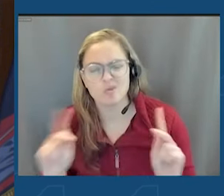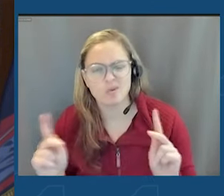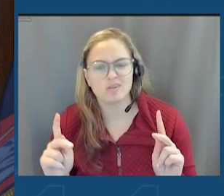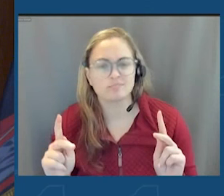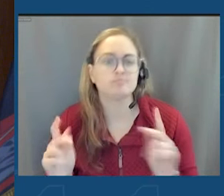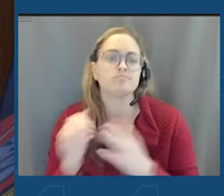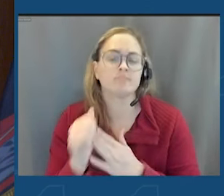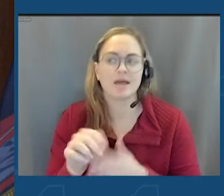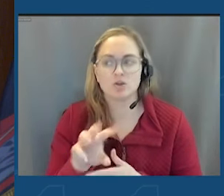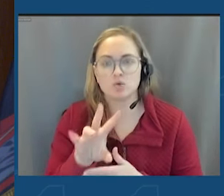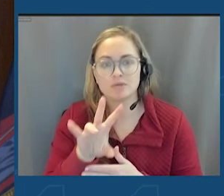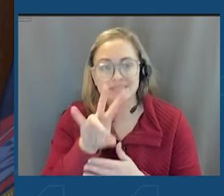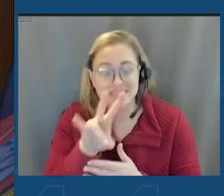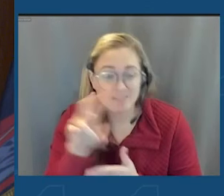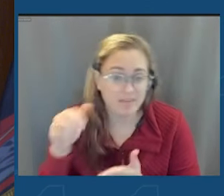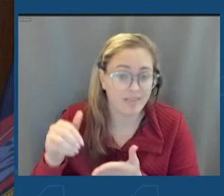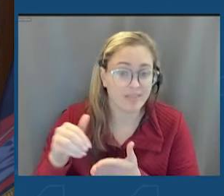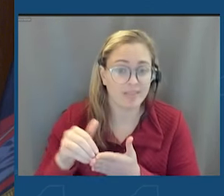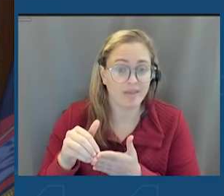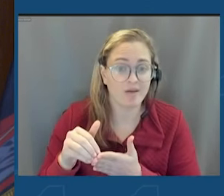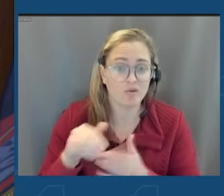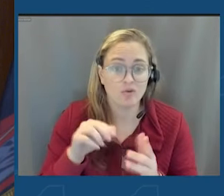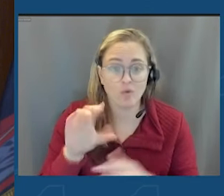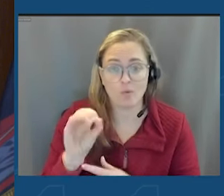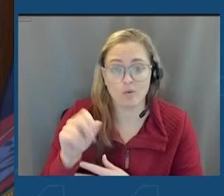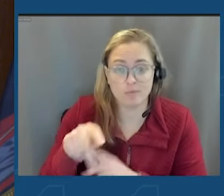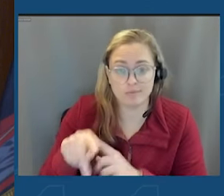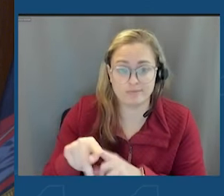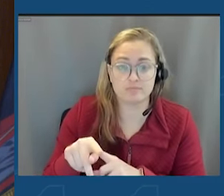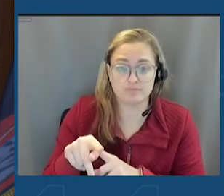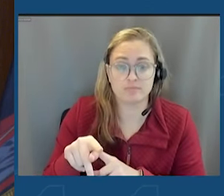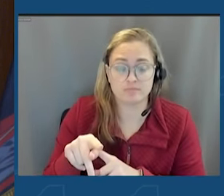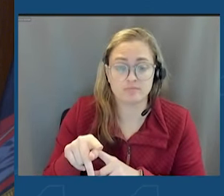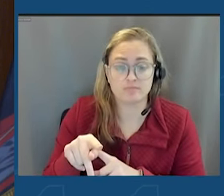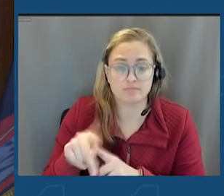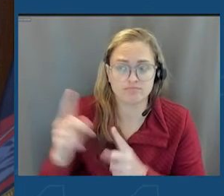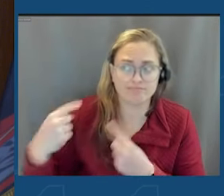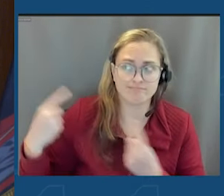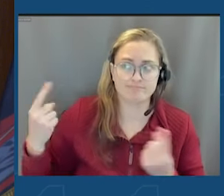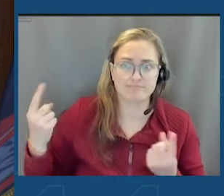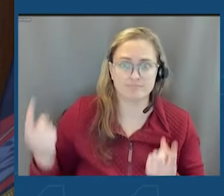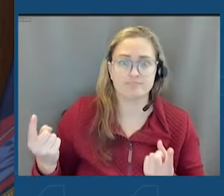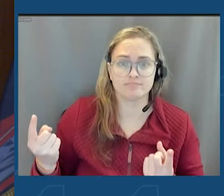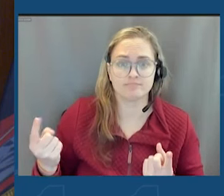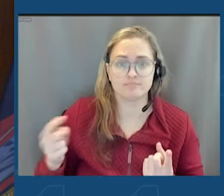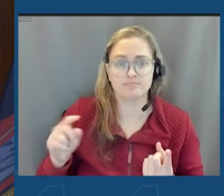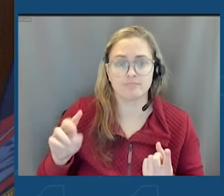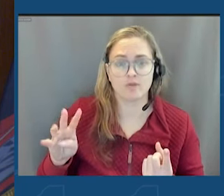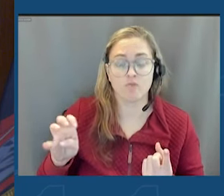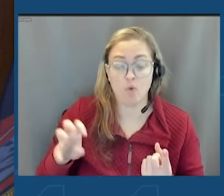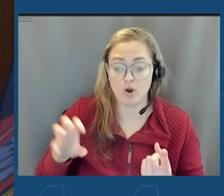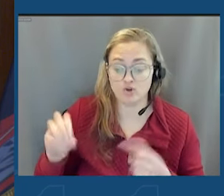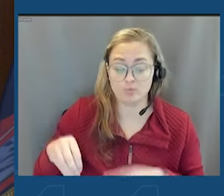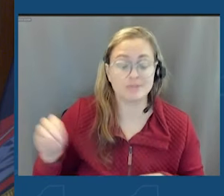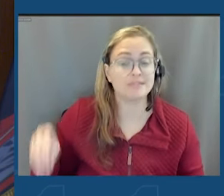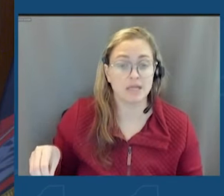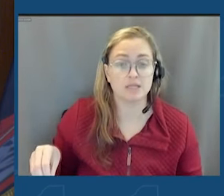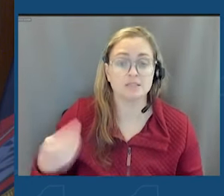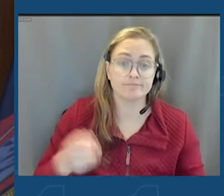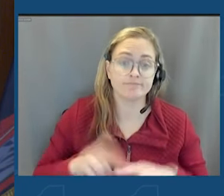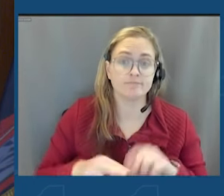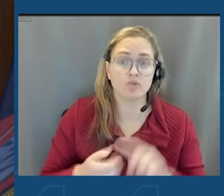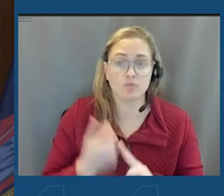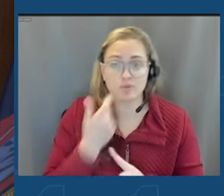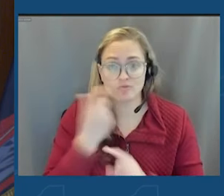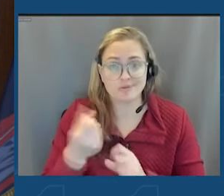over 7,000 orders of protection thus far, a 400% increase from the previous year.